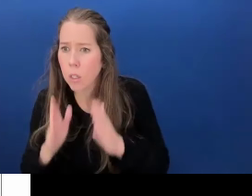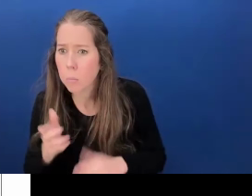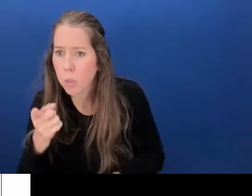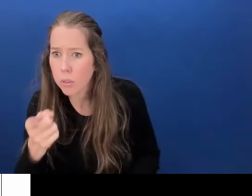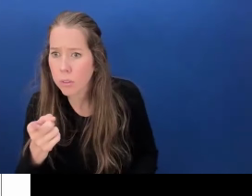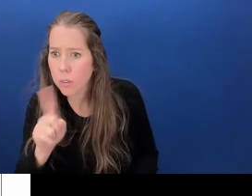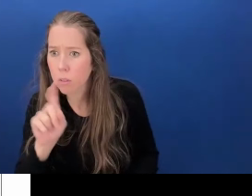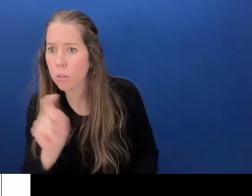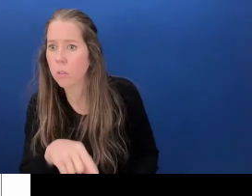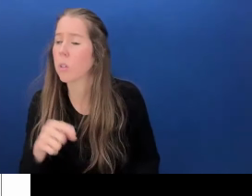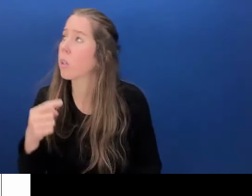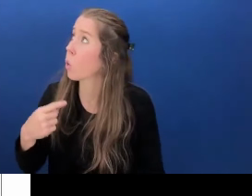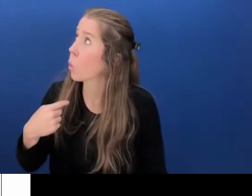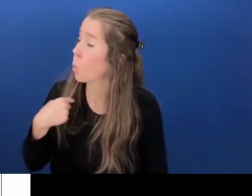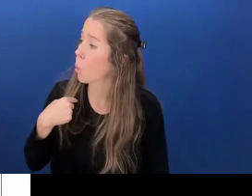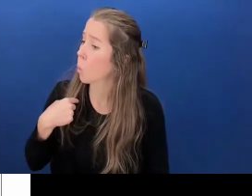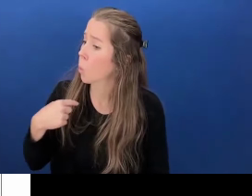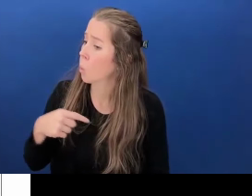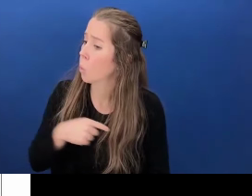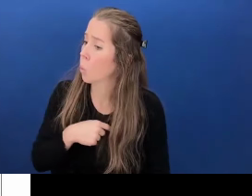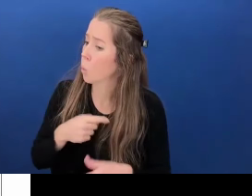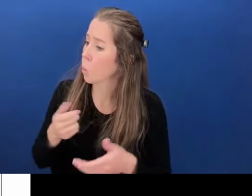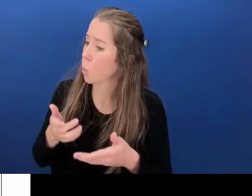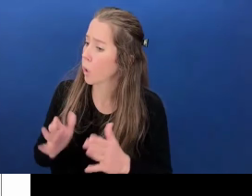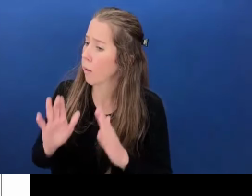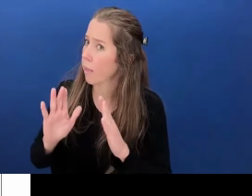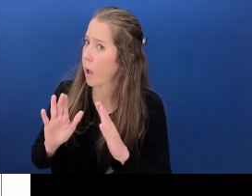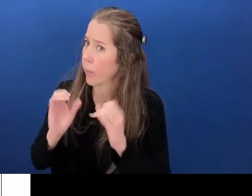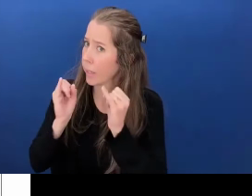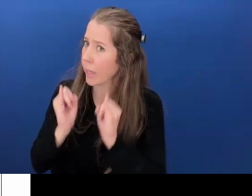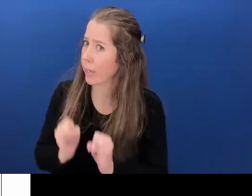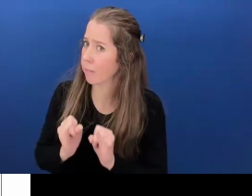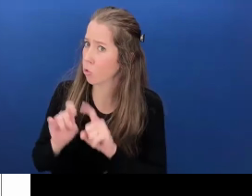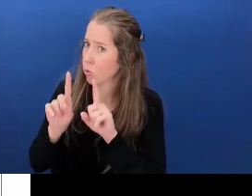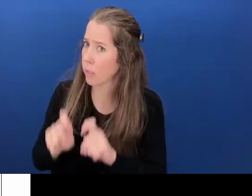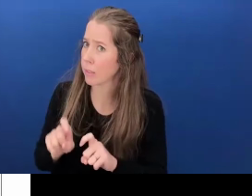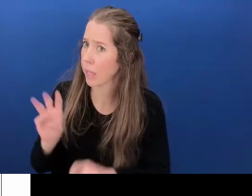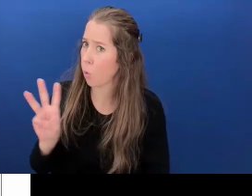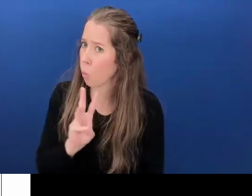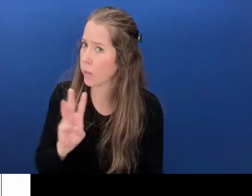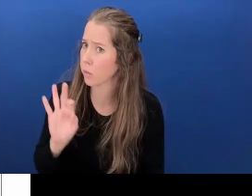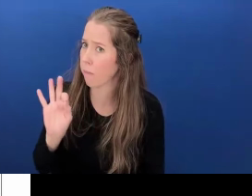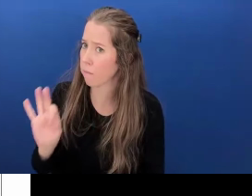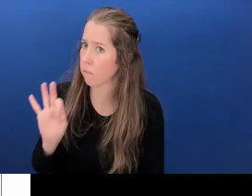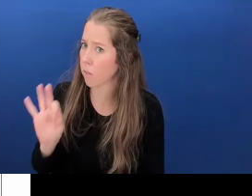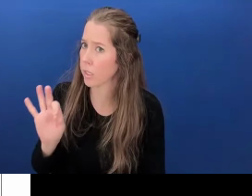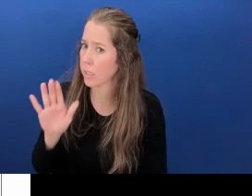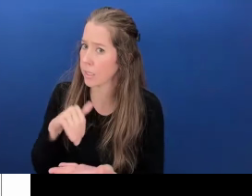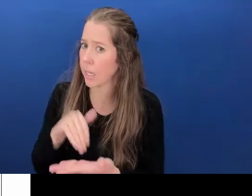We're allowing students to do individual testing out at West Fresno Center. Is that still happening, Roxy? Yes, so we